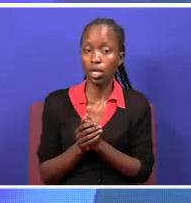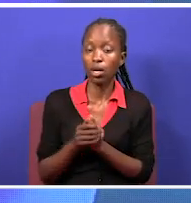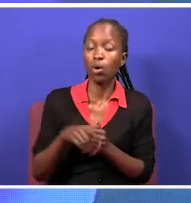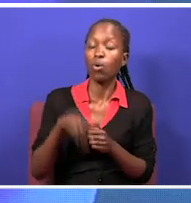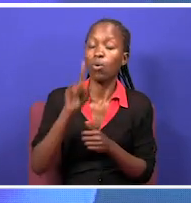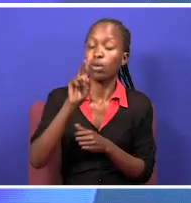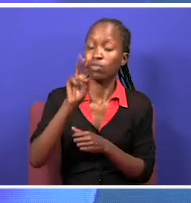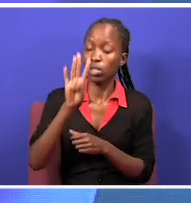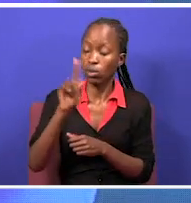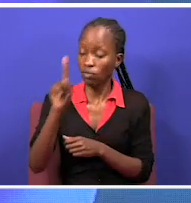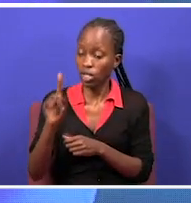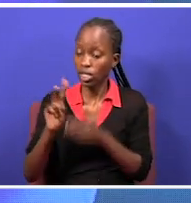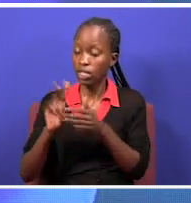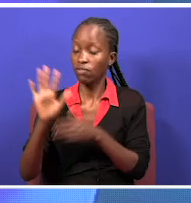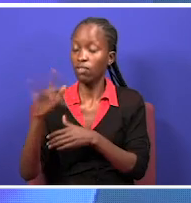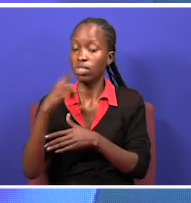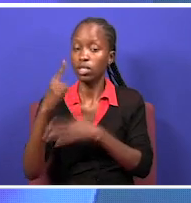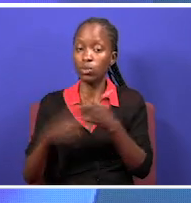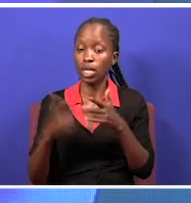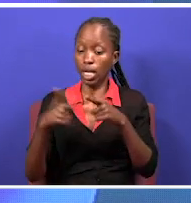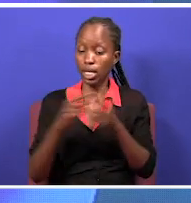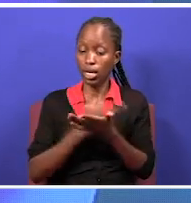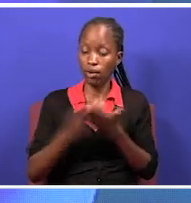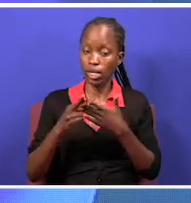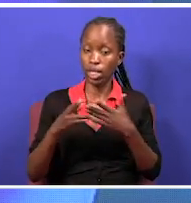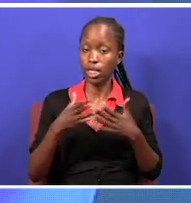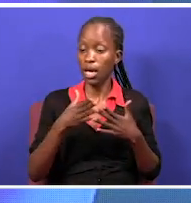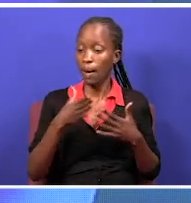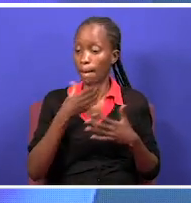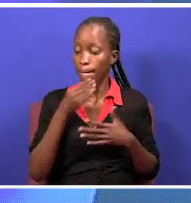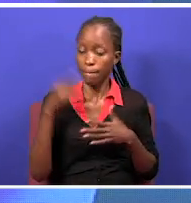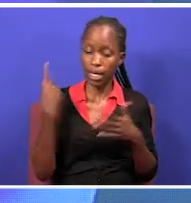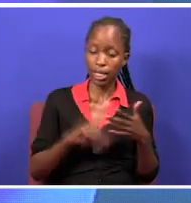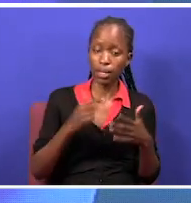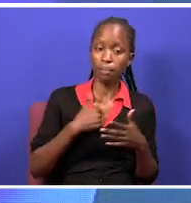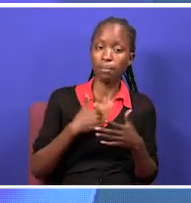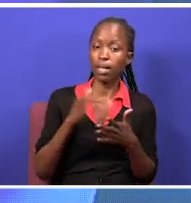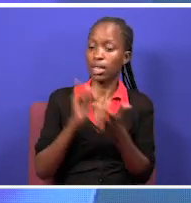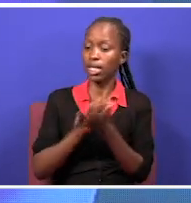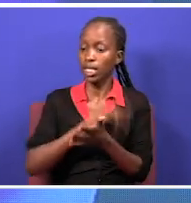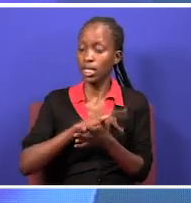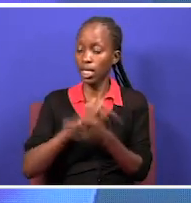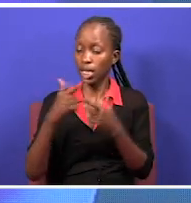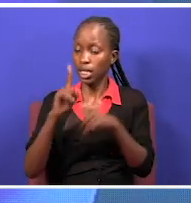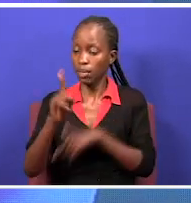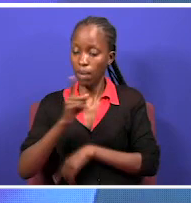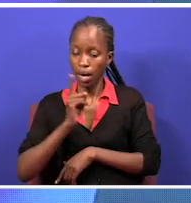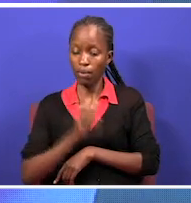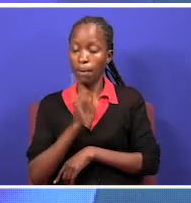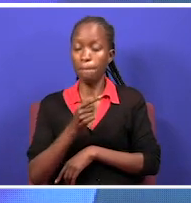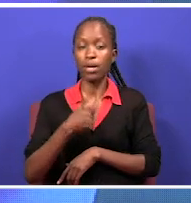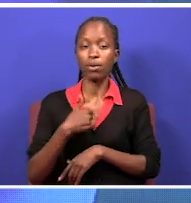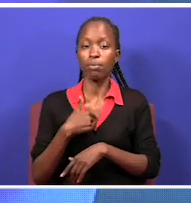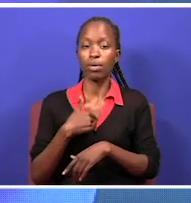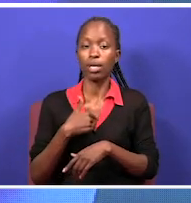141 verse 5 tells us, let a righteous man strike me, it is a kindness. Let him rebuke me, it